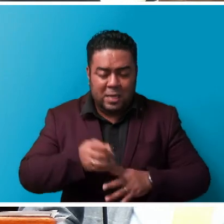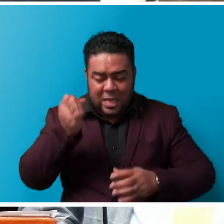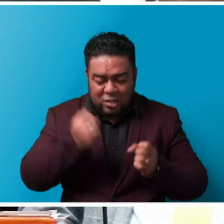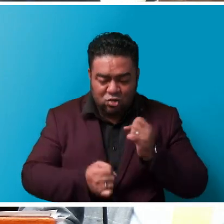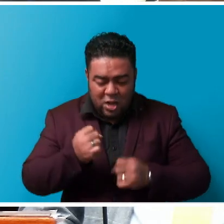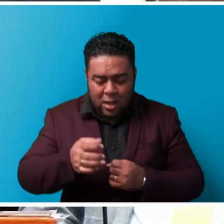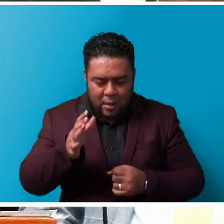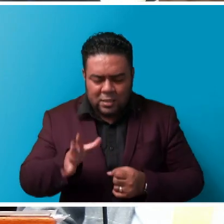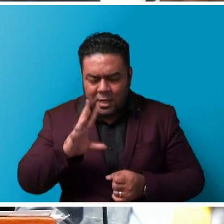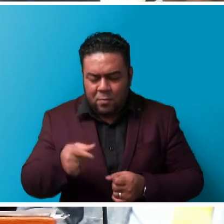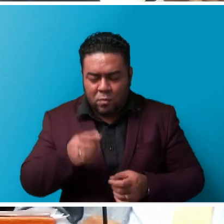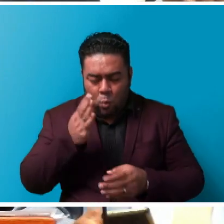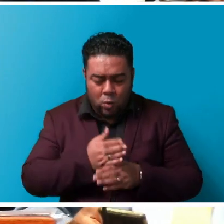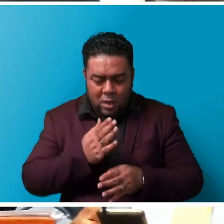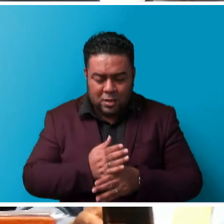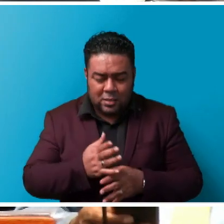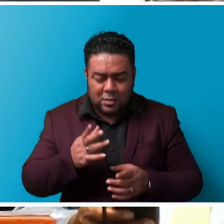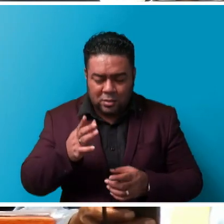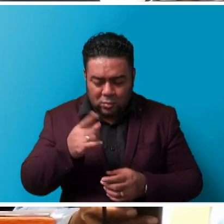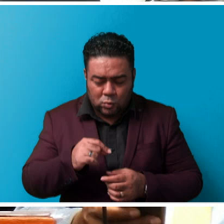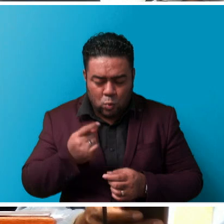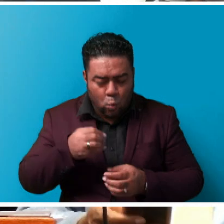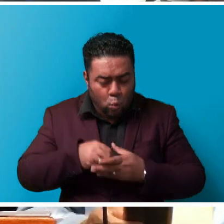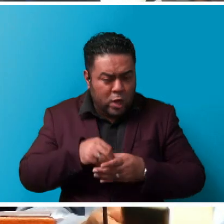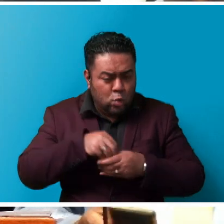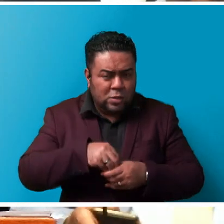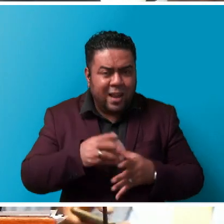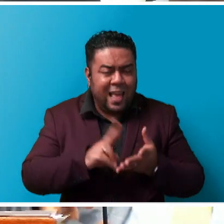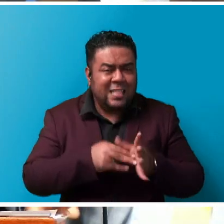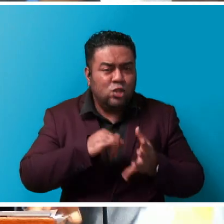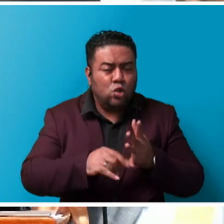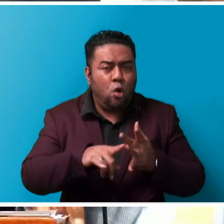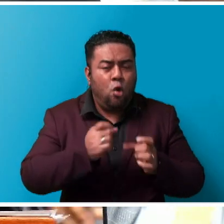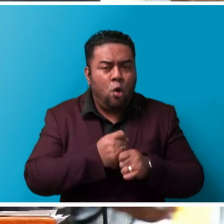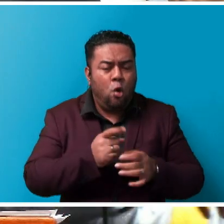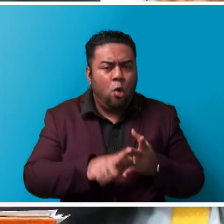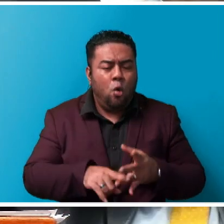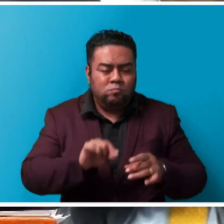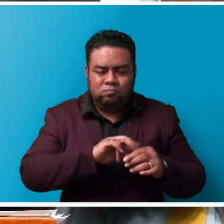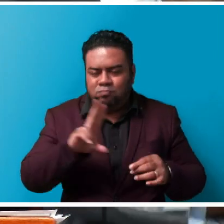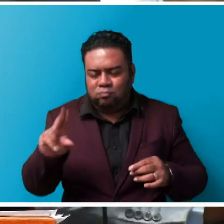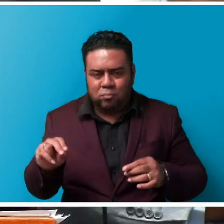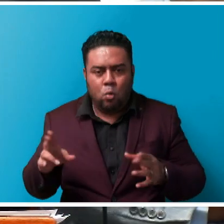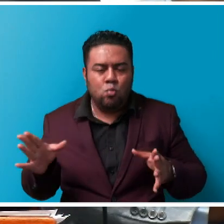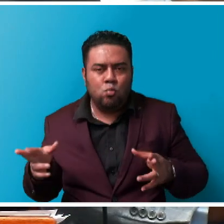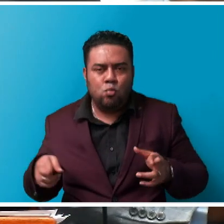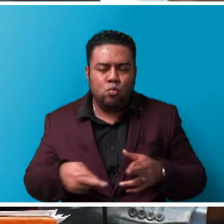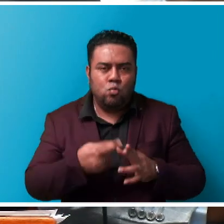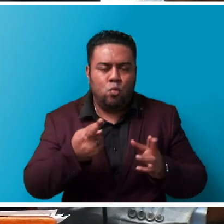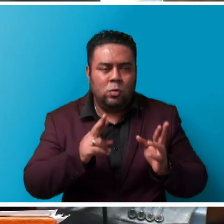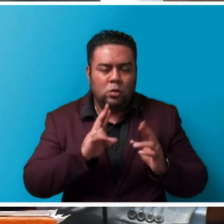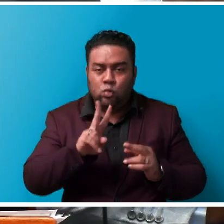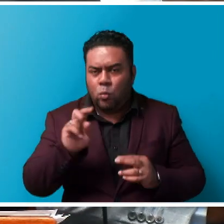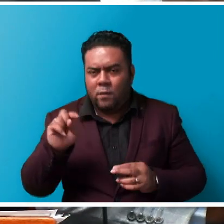of the works completed or currently in progress includes Naisonga Road access connecting the William and Dolisuva, 2.5